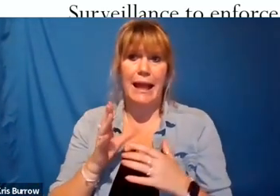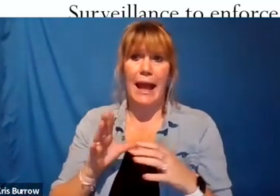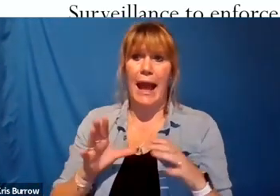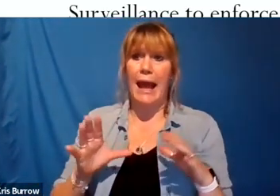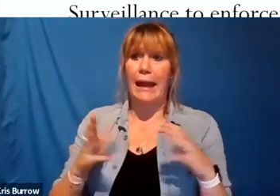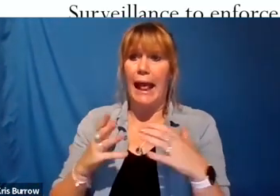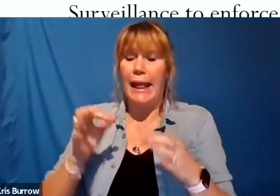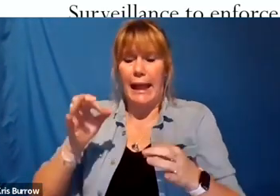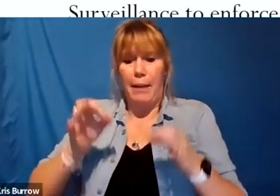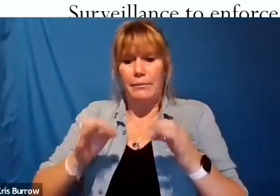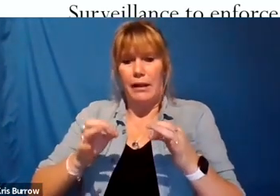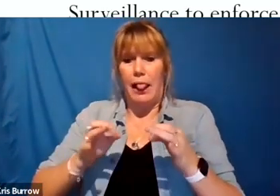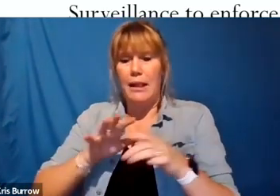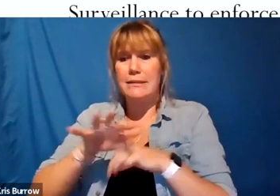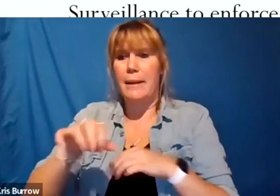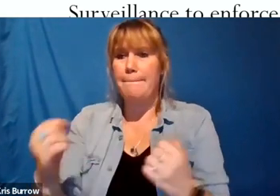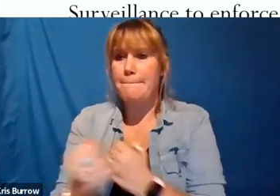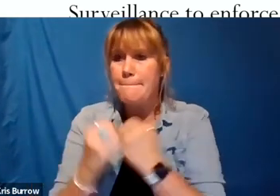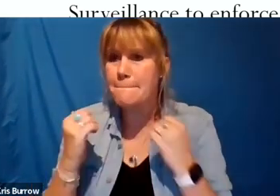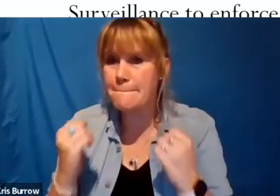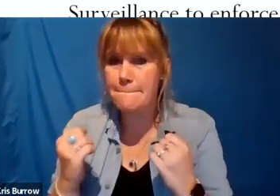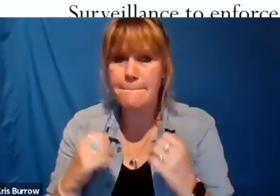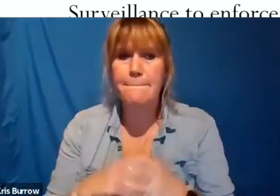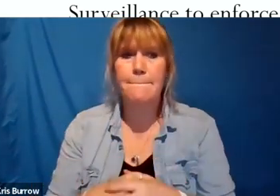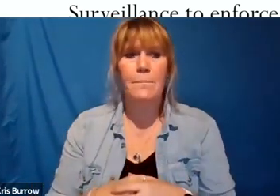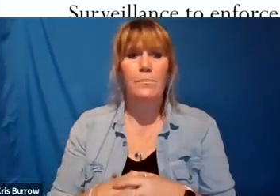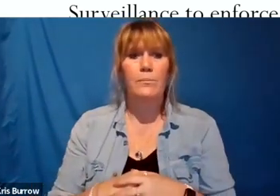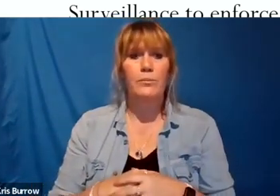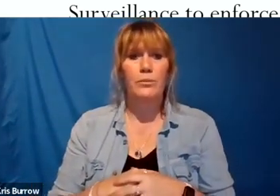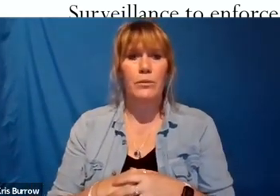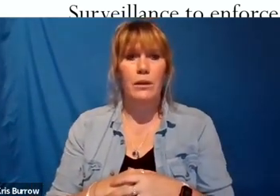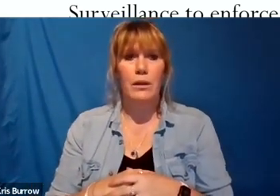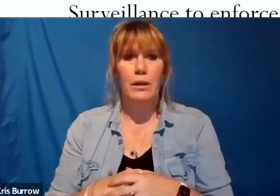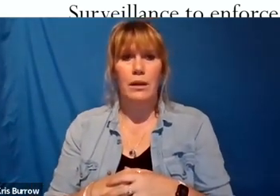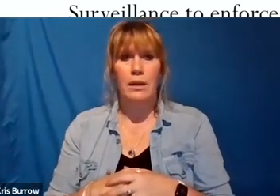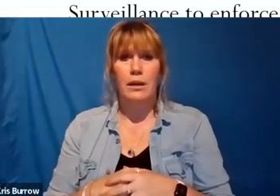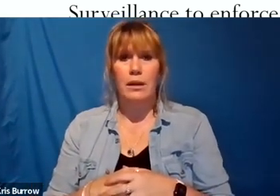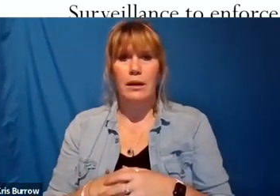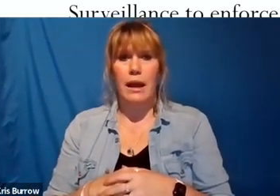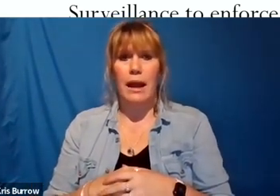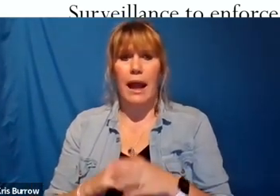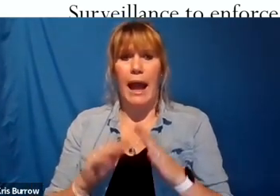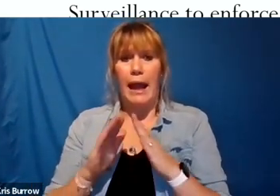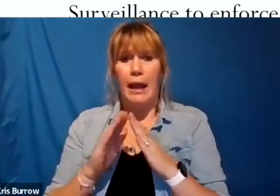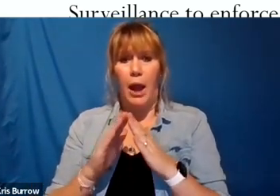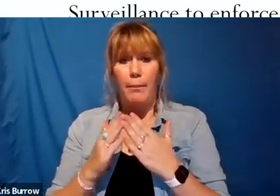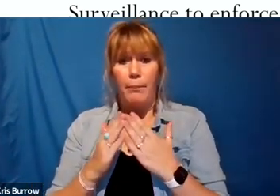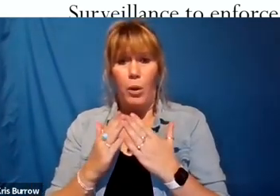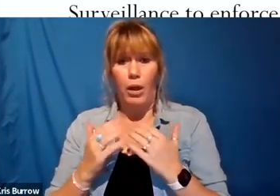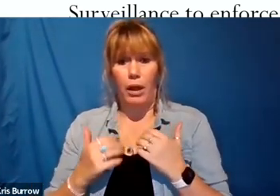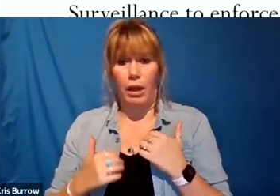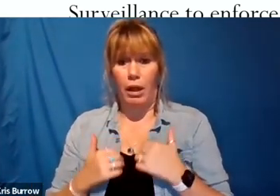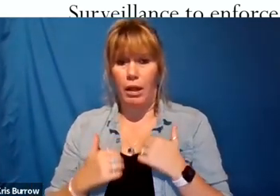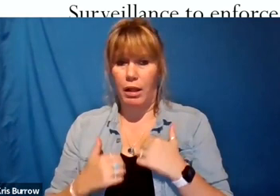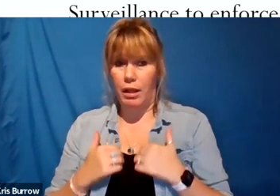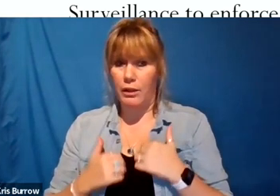So another book that I found really interesting was The Anatomical Venus by Joanna Ebenstein. And she looks at this